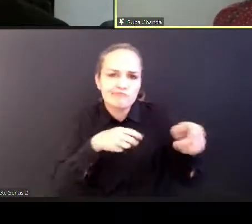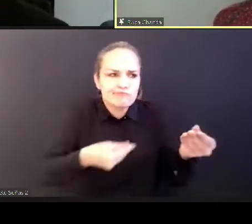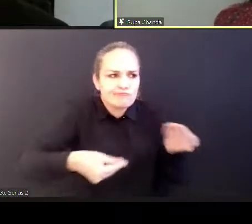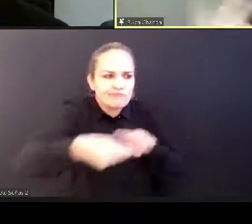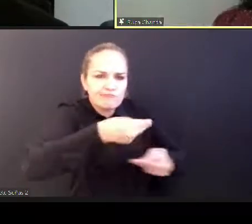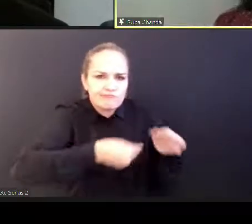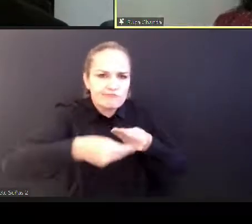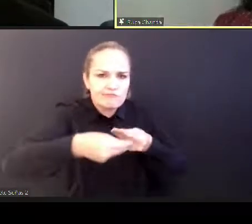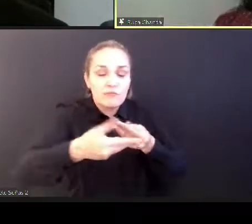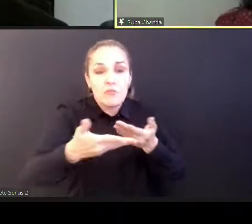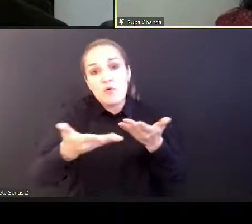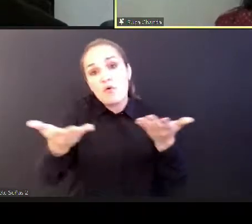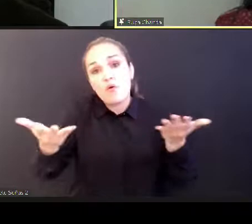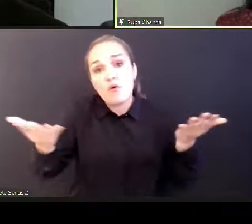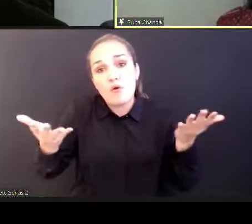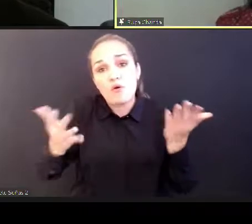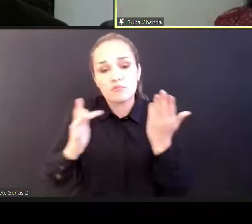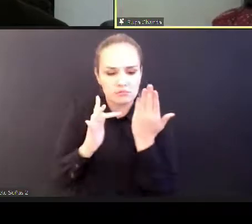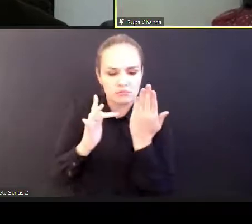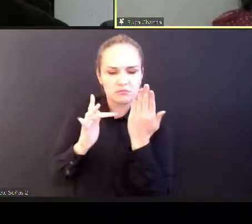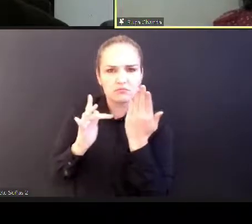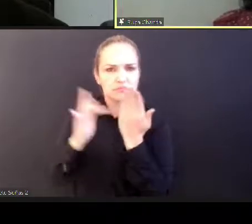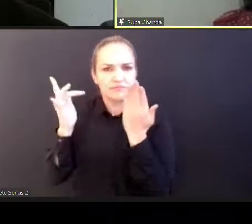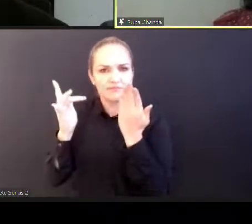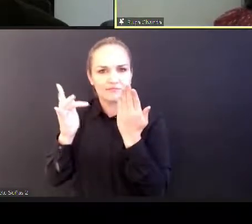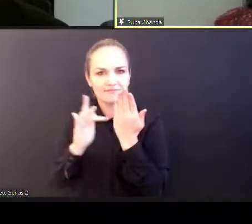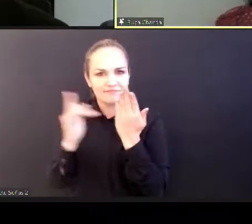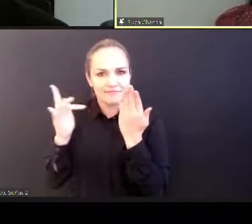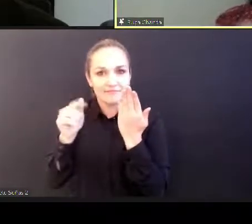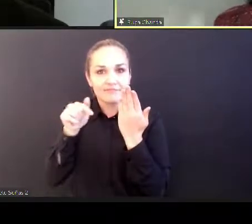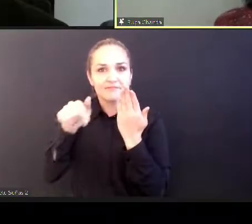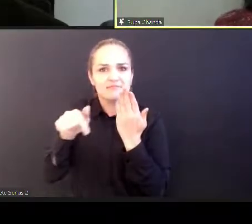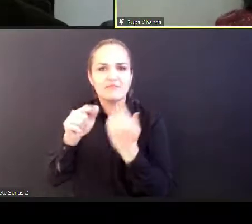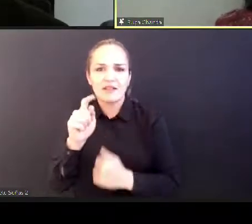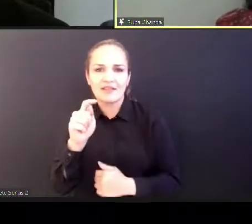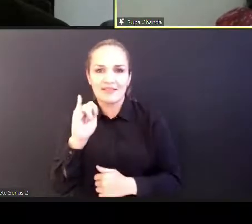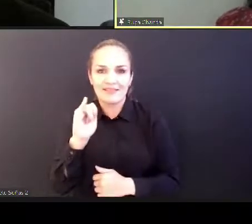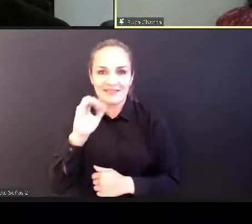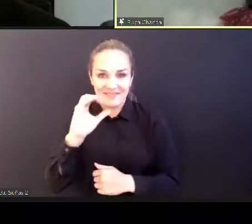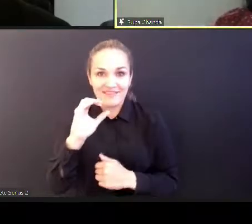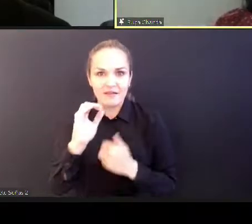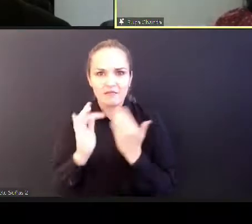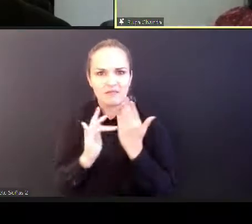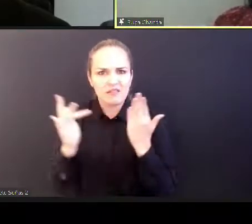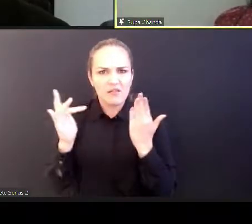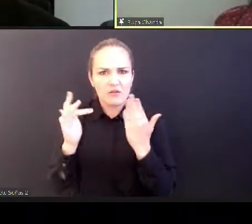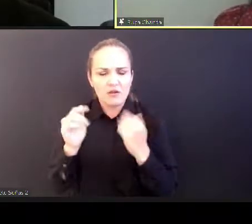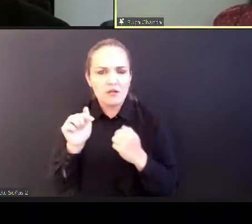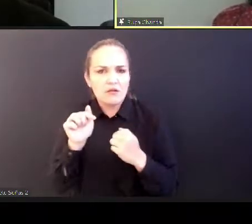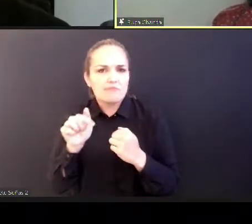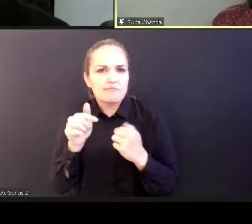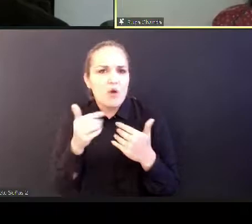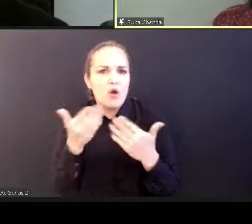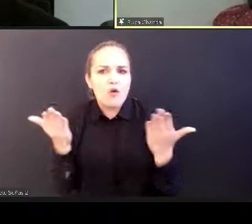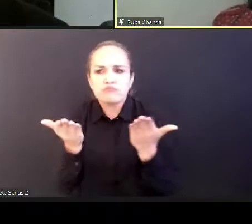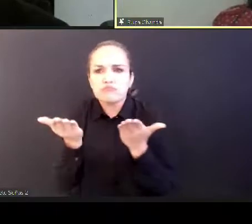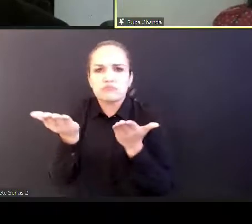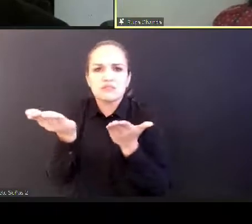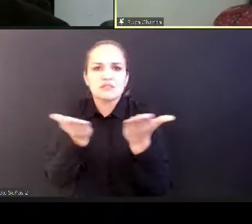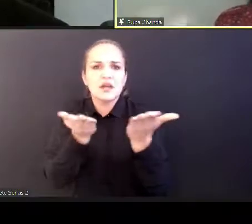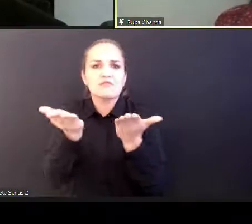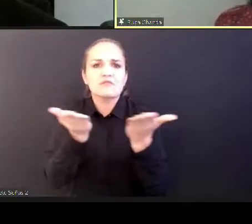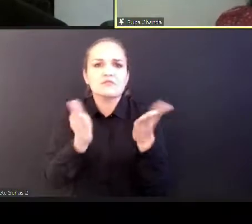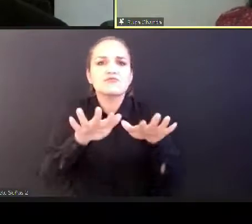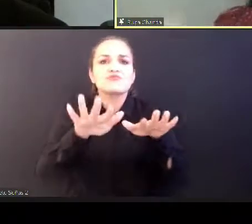exports to improve efficiency in public utilities, for instance, in the agricultural sector, the healthcare sector. I'll just give an